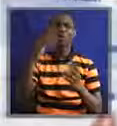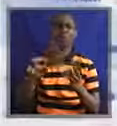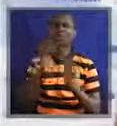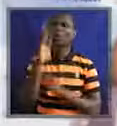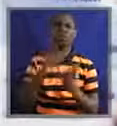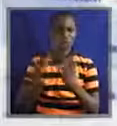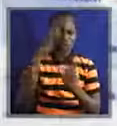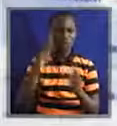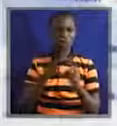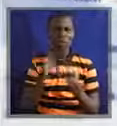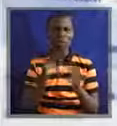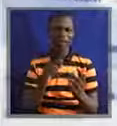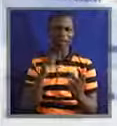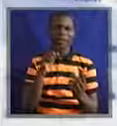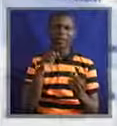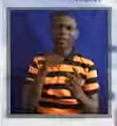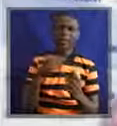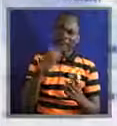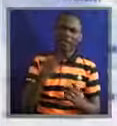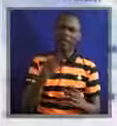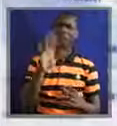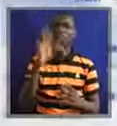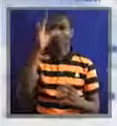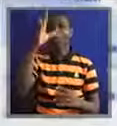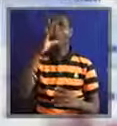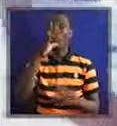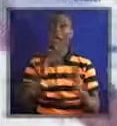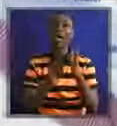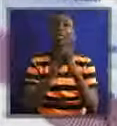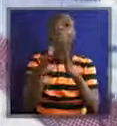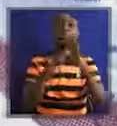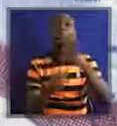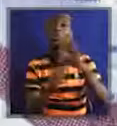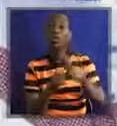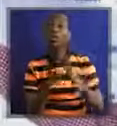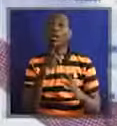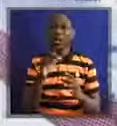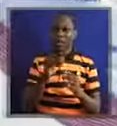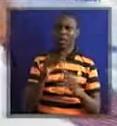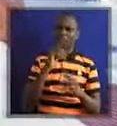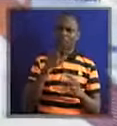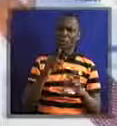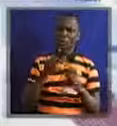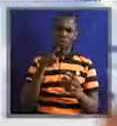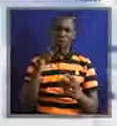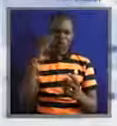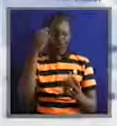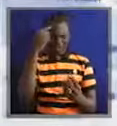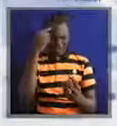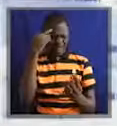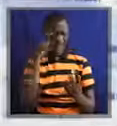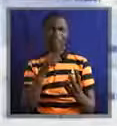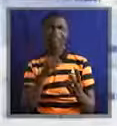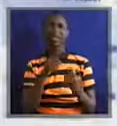hey, oh, my attention, oh, my tia, and yande, ah, are you true? No, was yo, and not aquena by all means, of you on your coupon. Dabby,